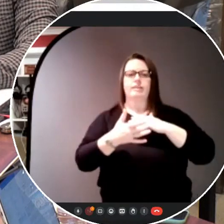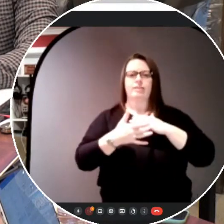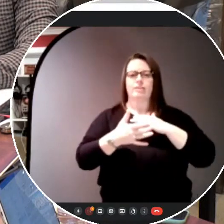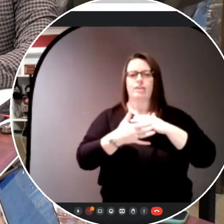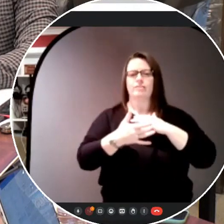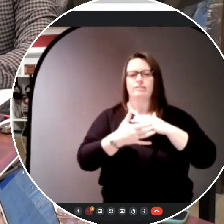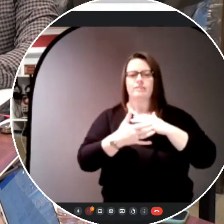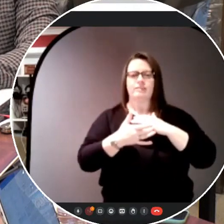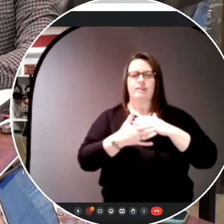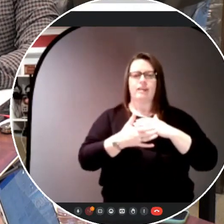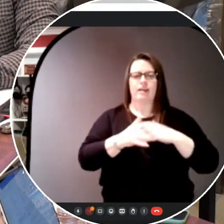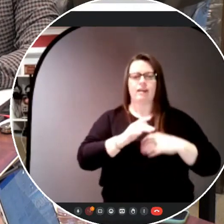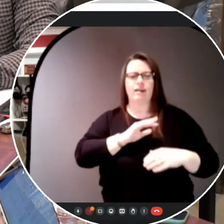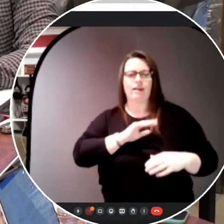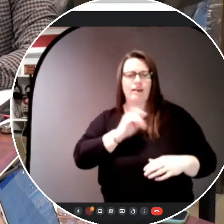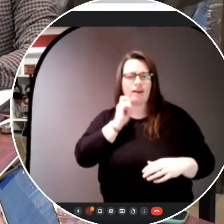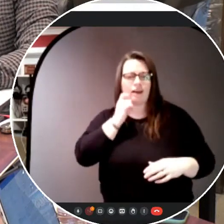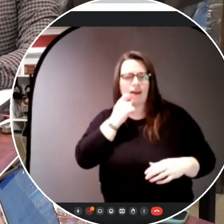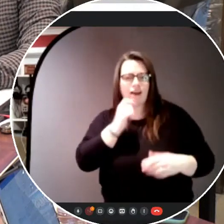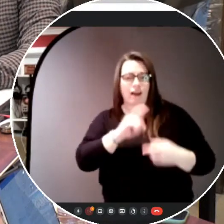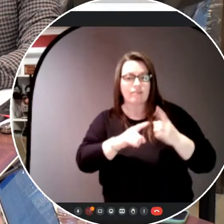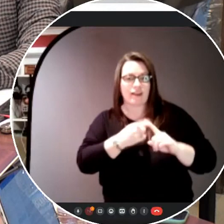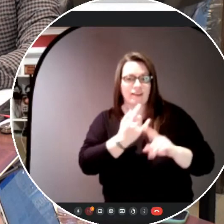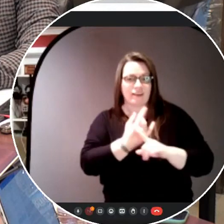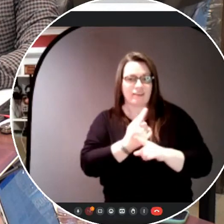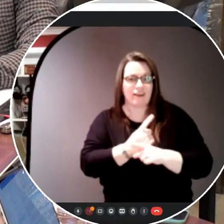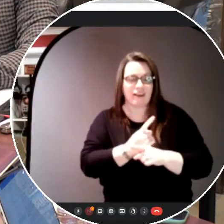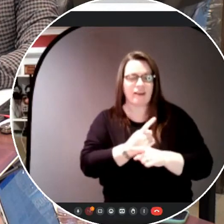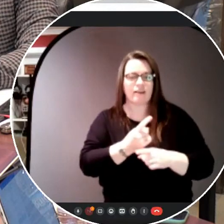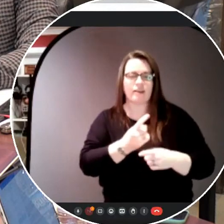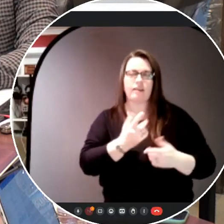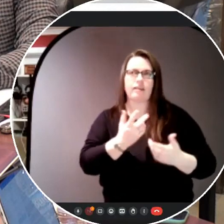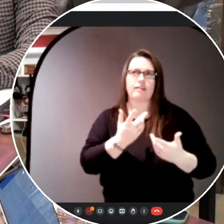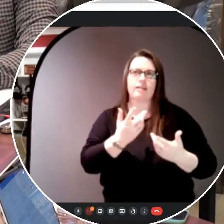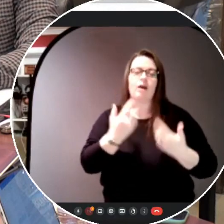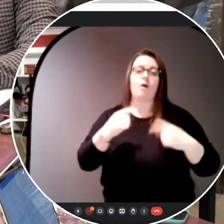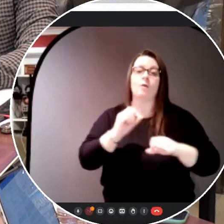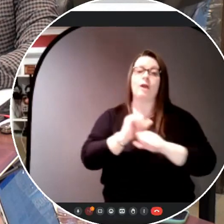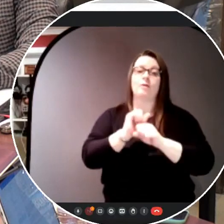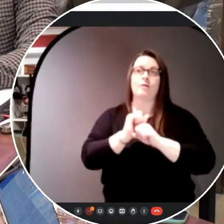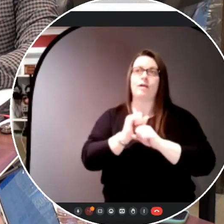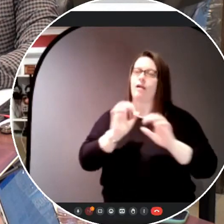It's great when it works. It's life-changing when it works, but sometimes it doesn't. I think this is where